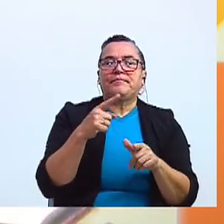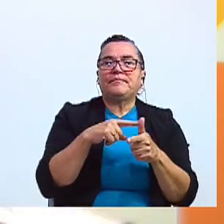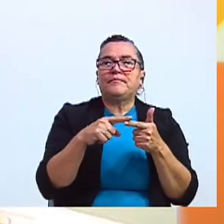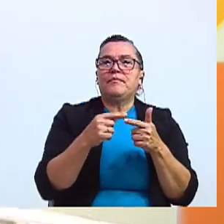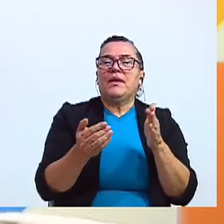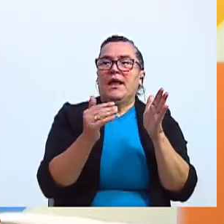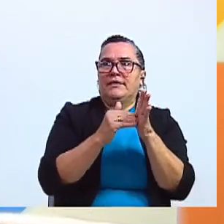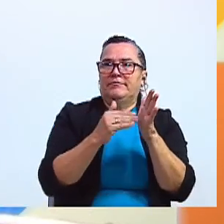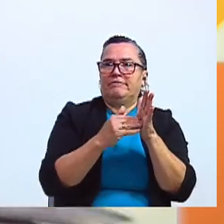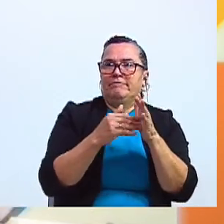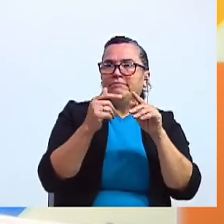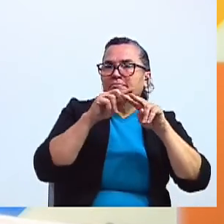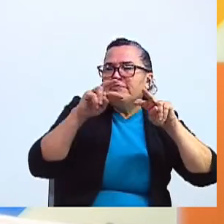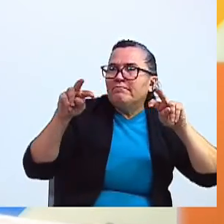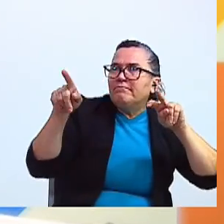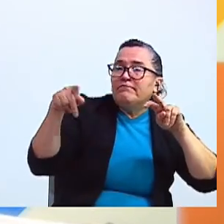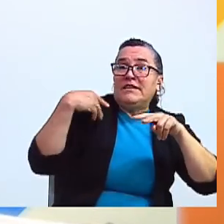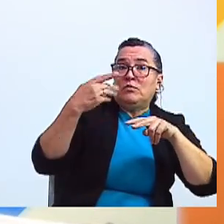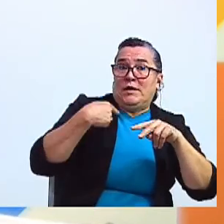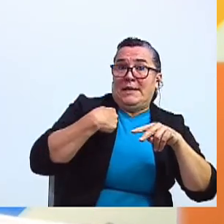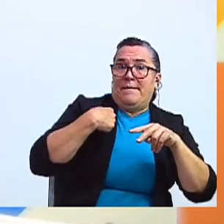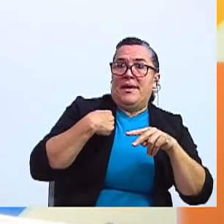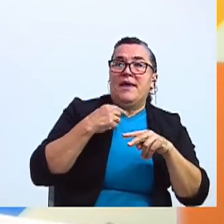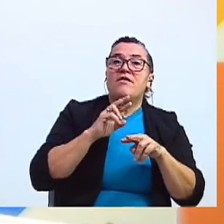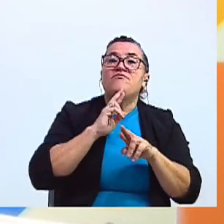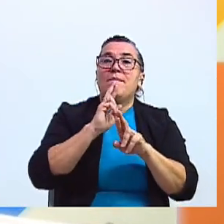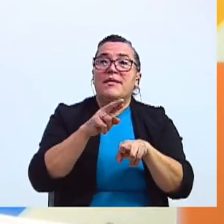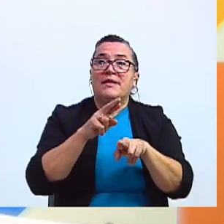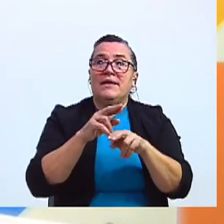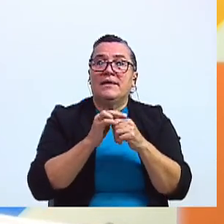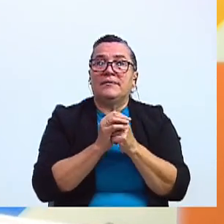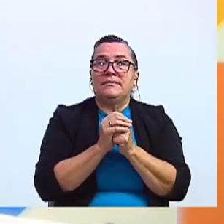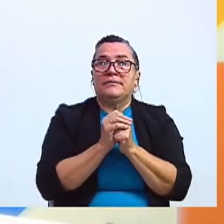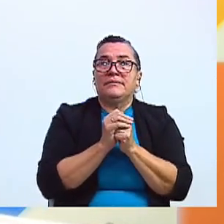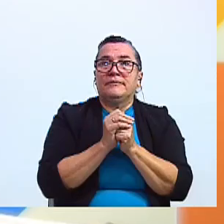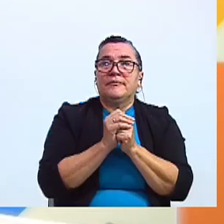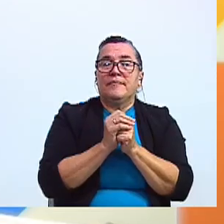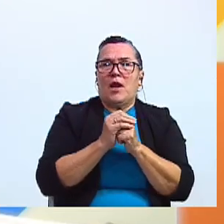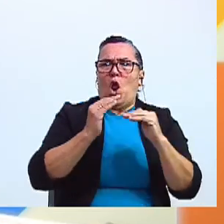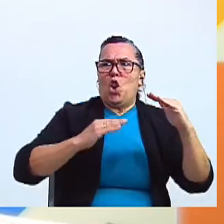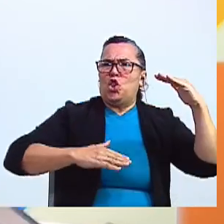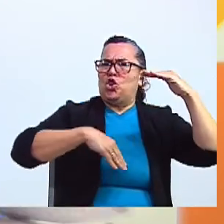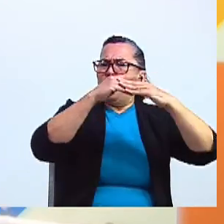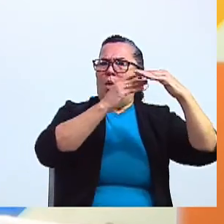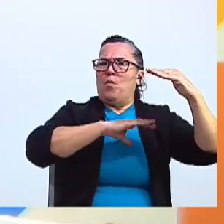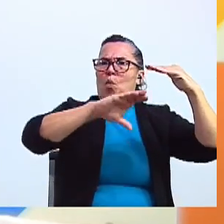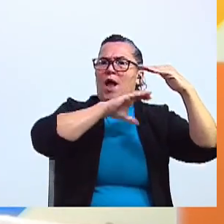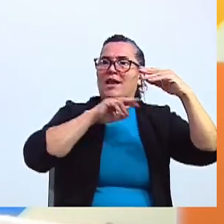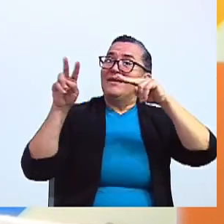to repeat after me. Okay, top quality.